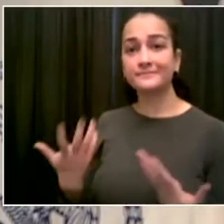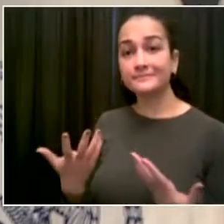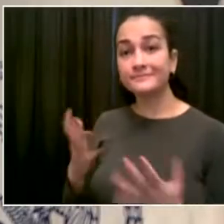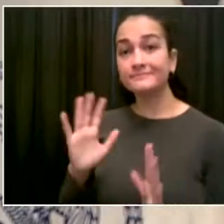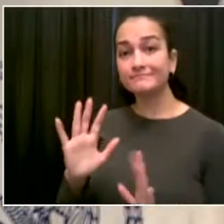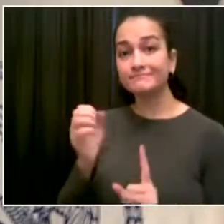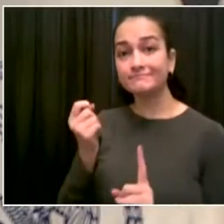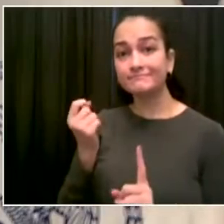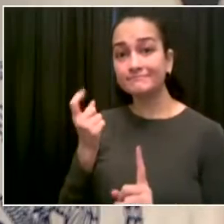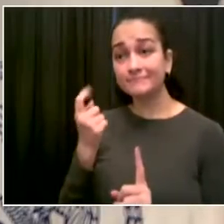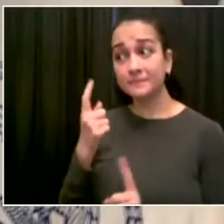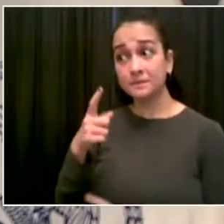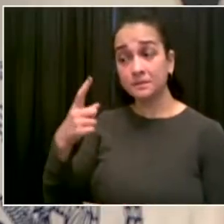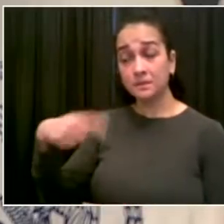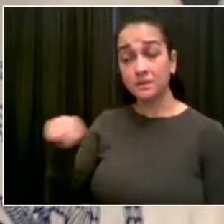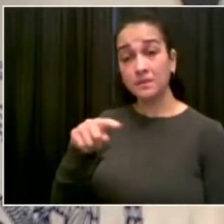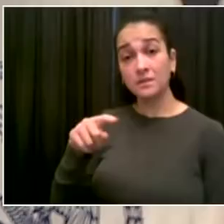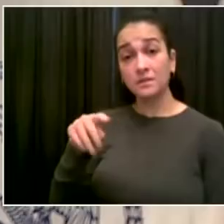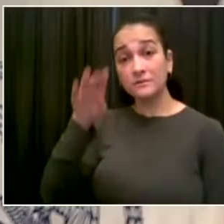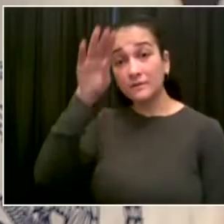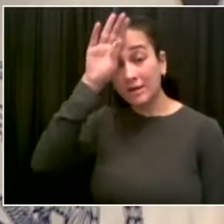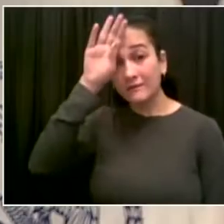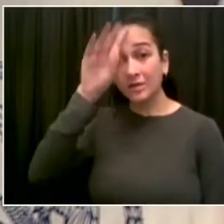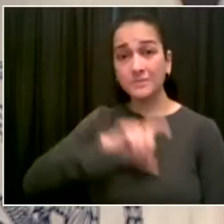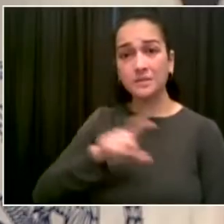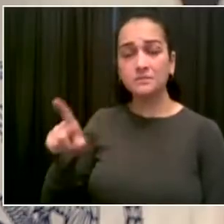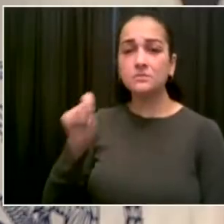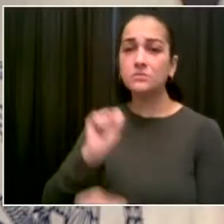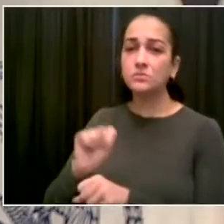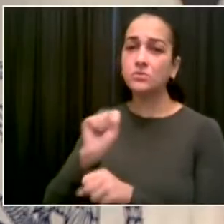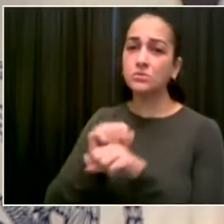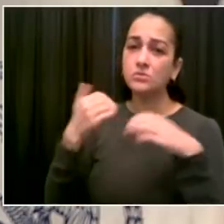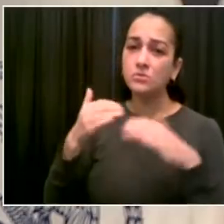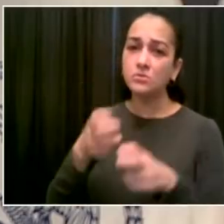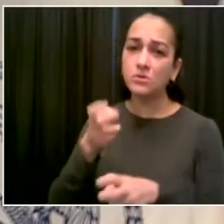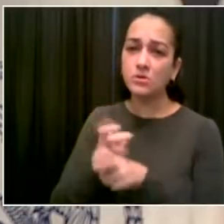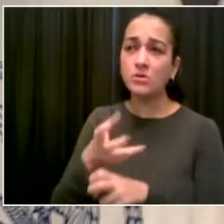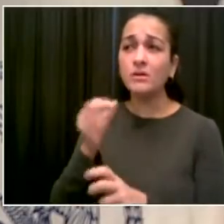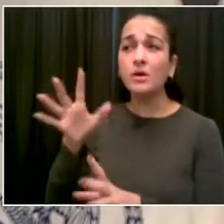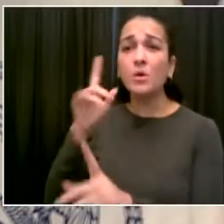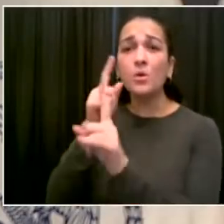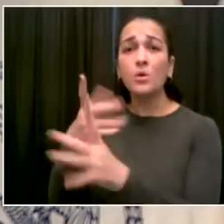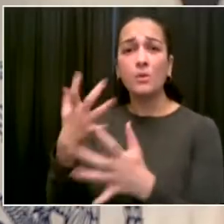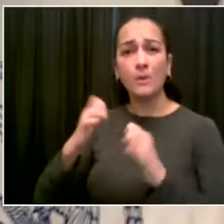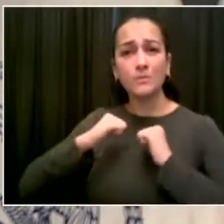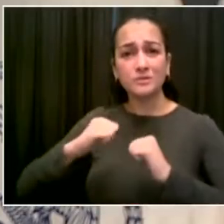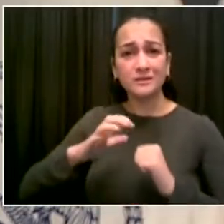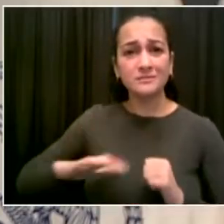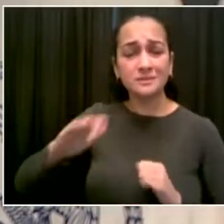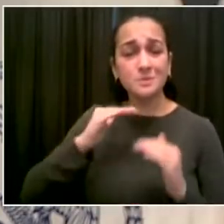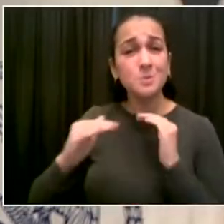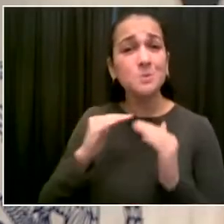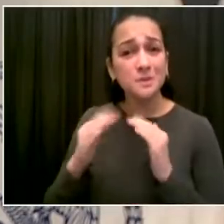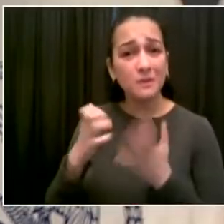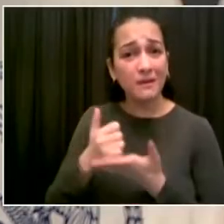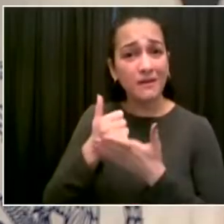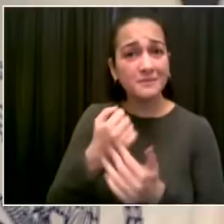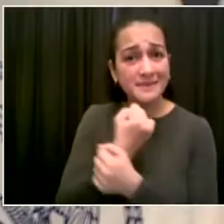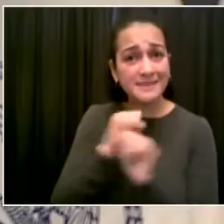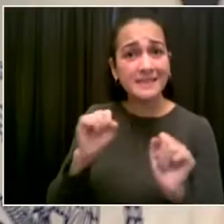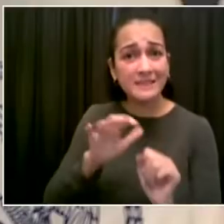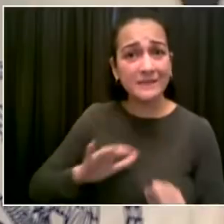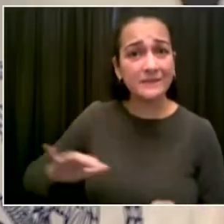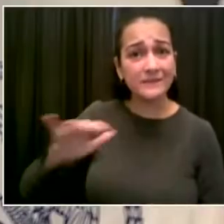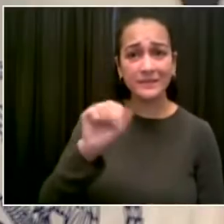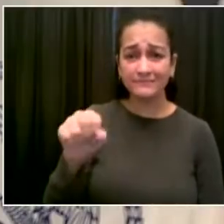people. They came here to do that work. And I think in the end, that tradition, that commitment, there are